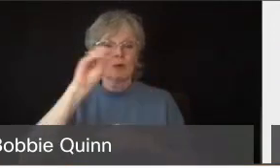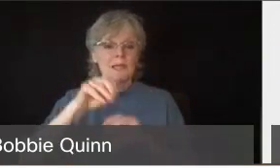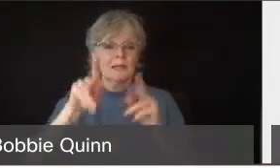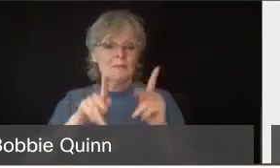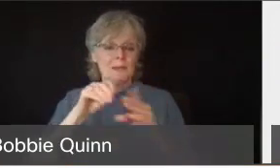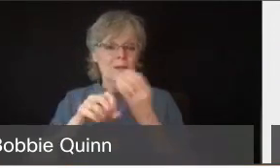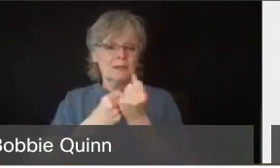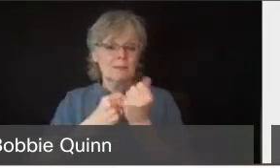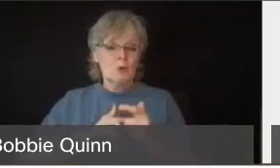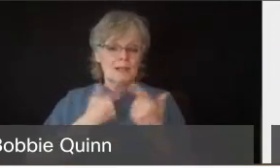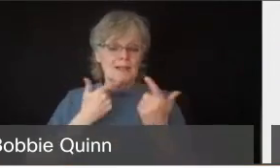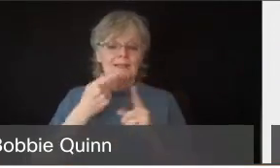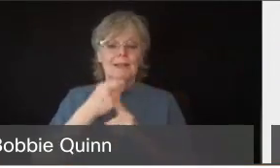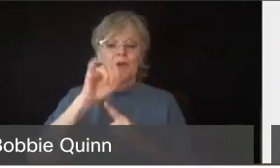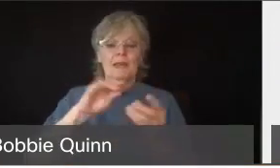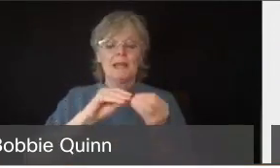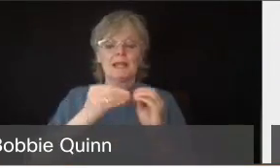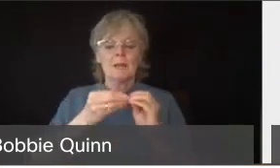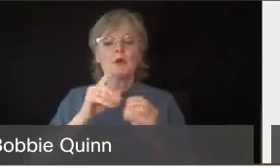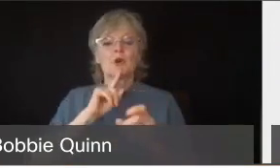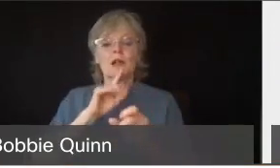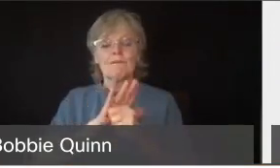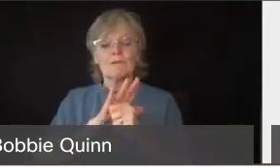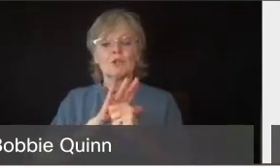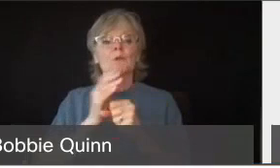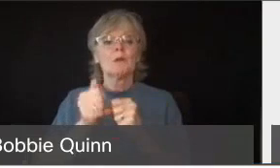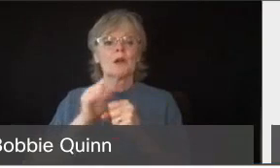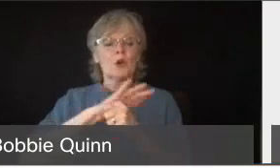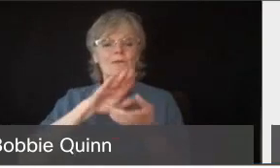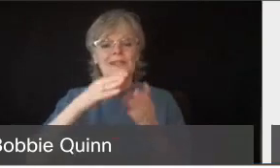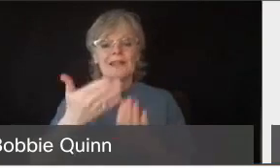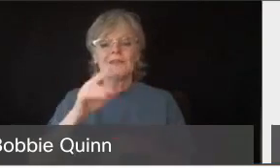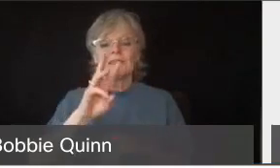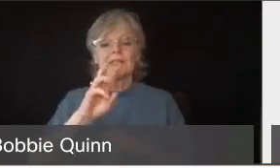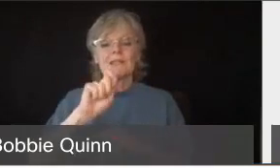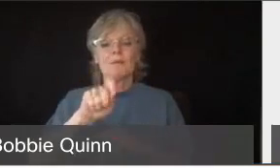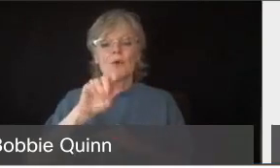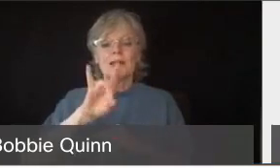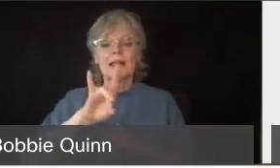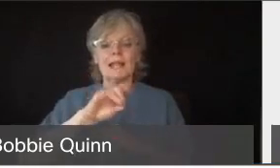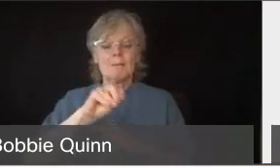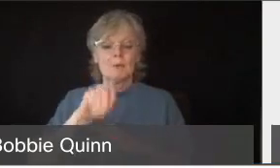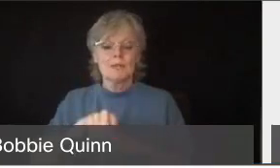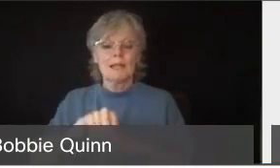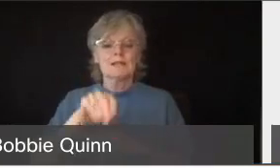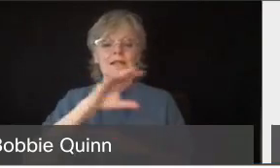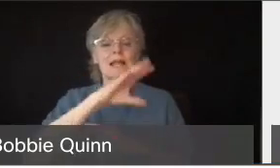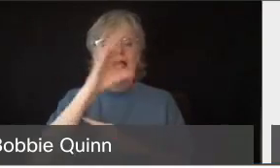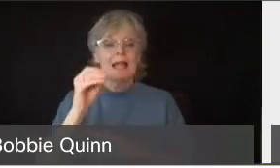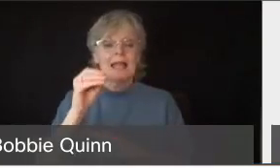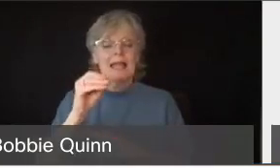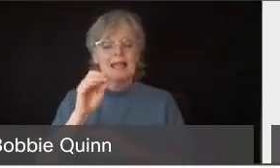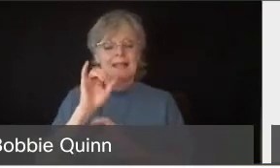living. And of those, confirmed COVID deaths is 6.8%. And